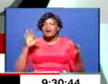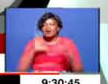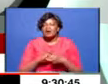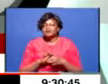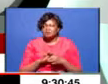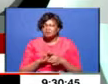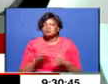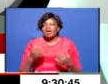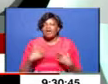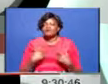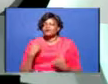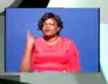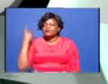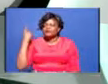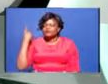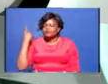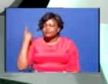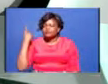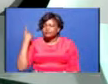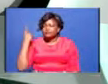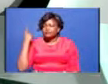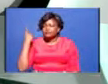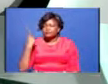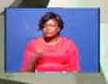Wambiru. Take a look.